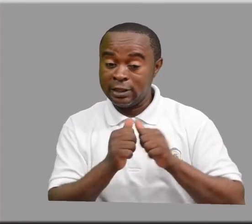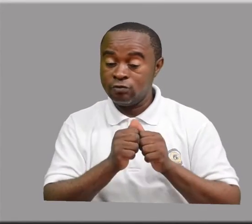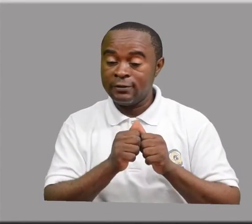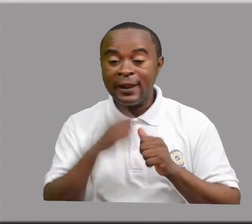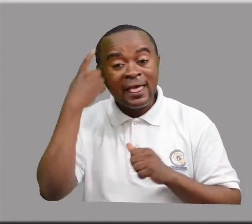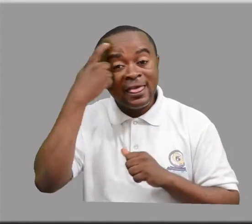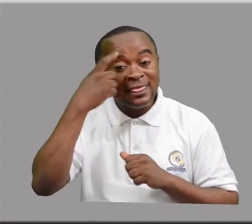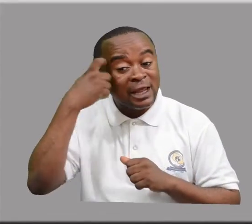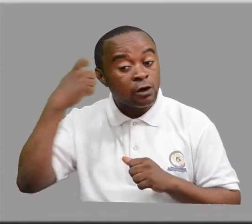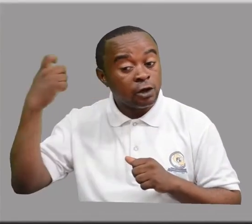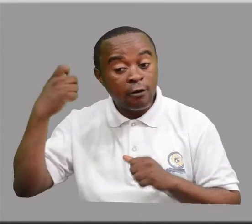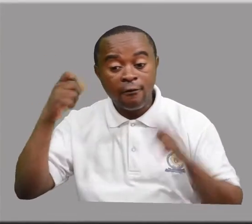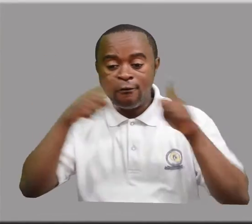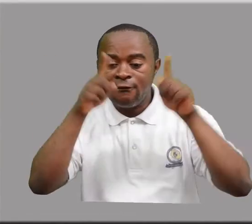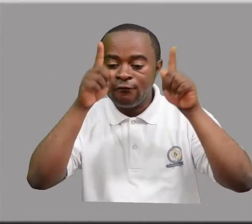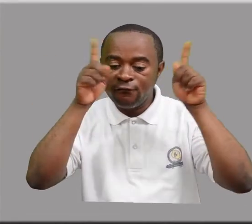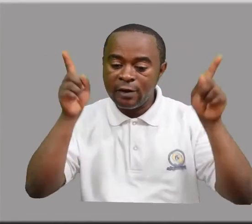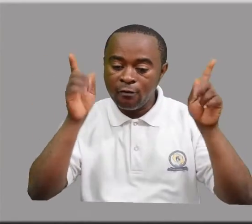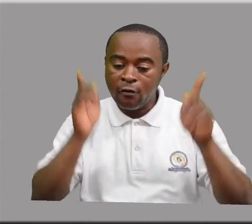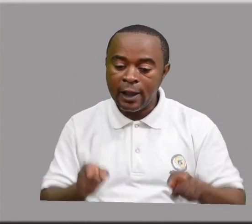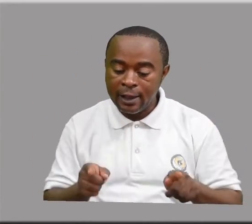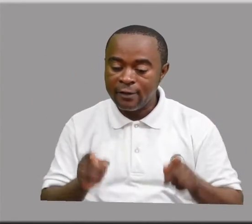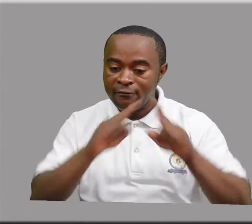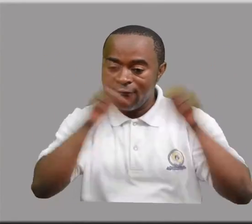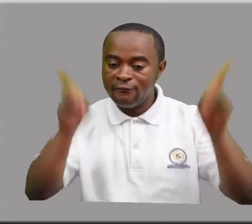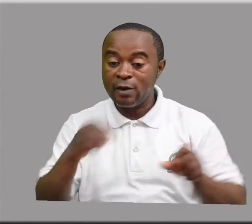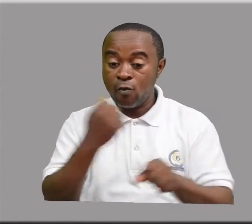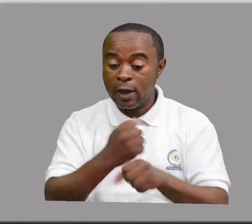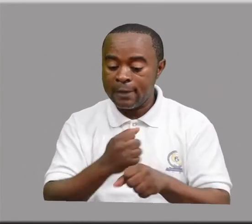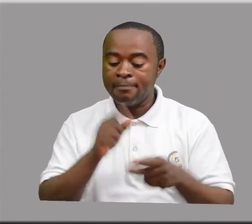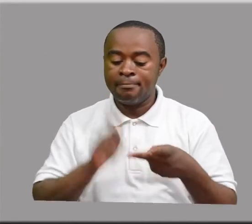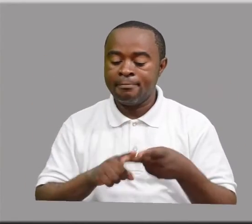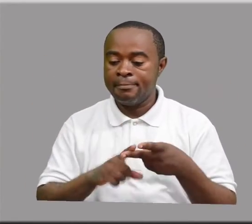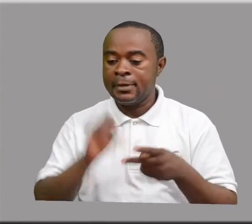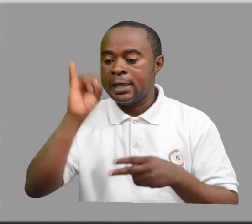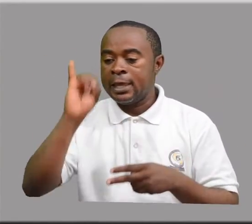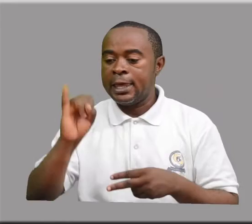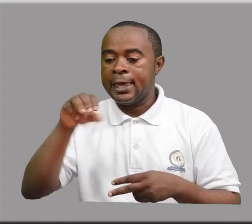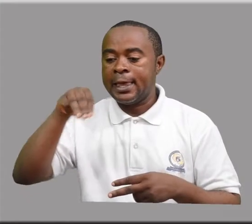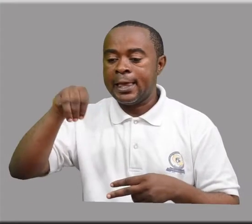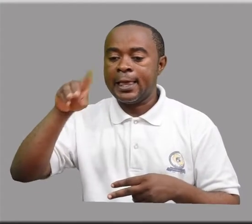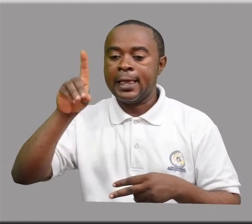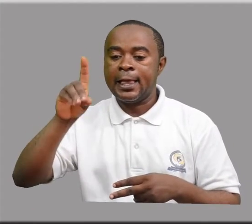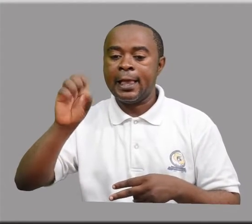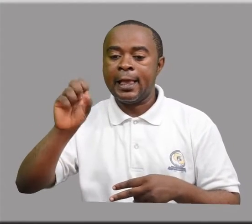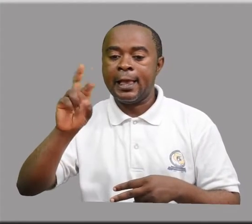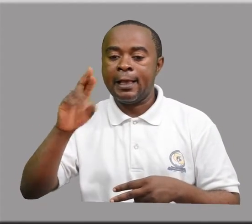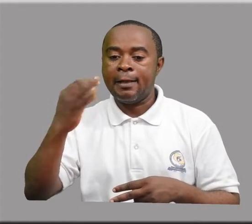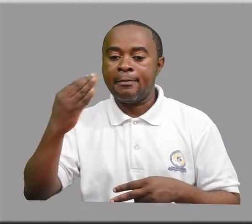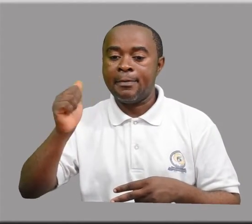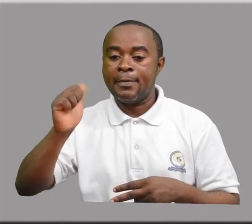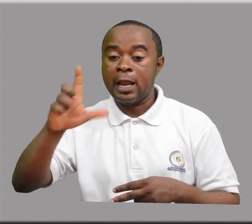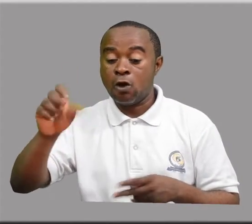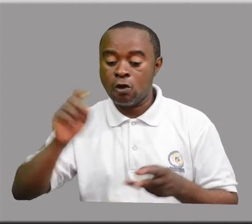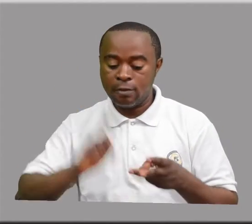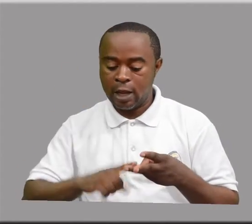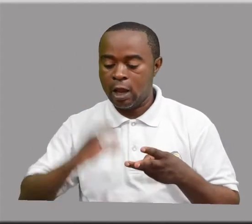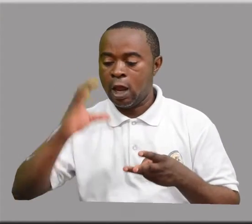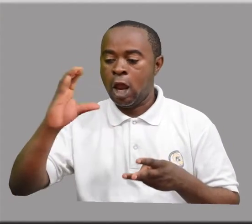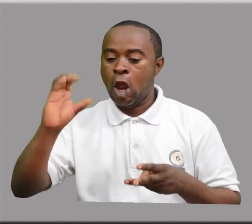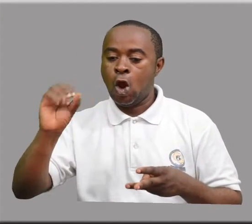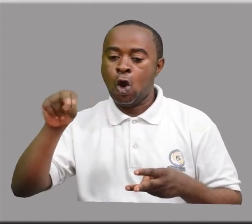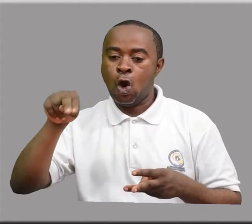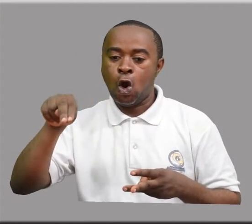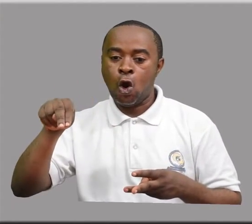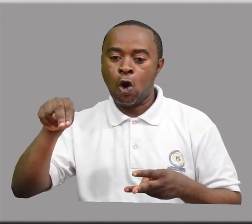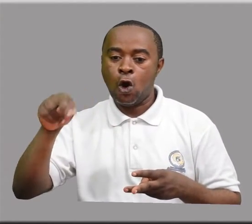framework, empirical literature, and conceptual framework. In the Faculty of Education, we insist on those 3